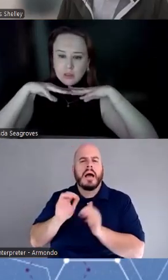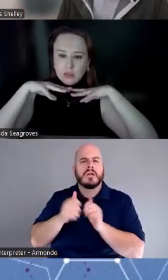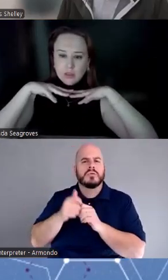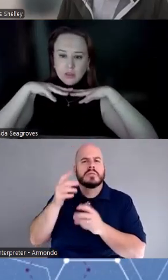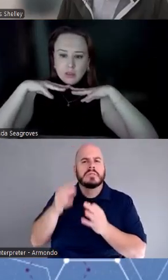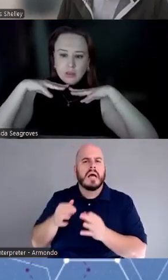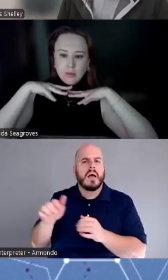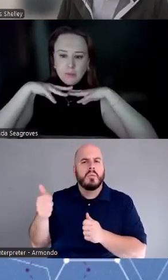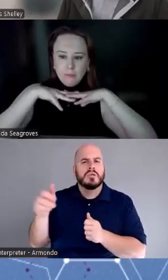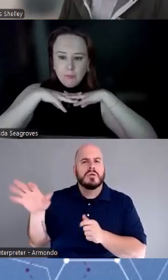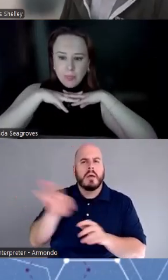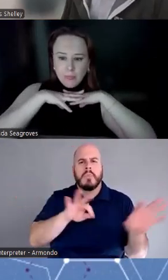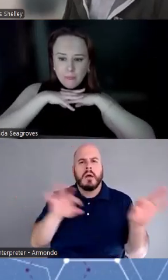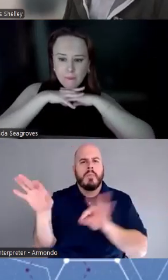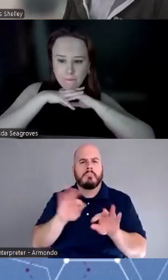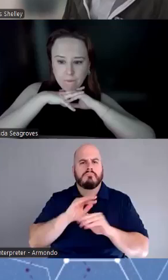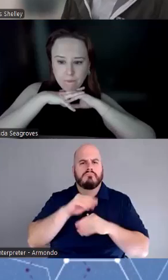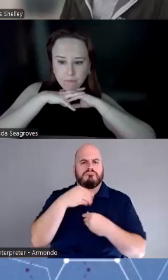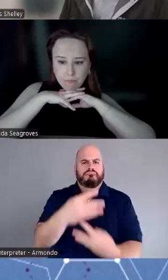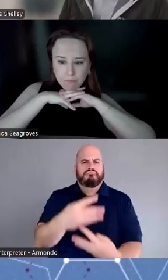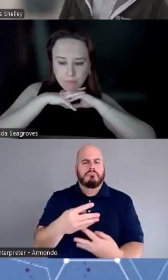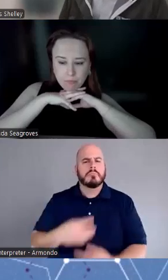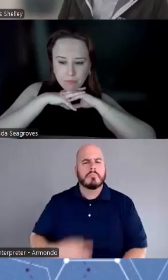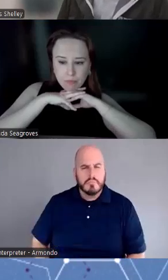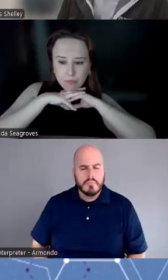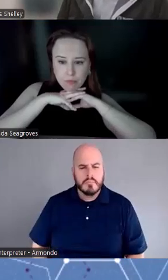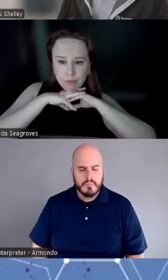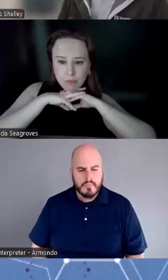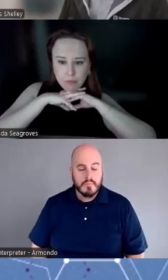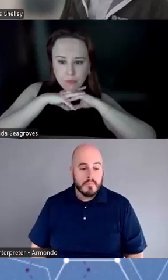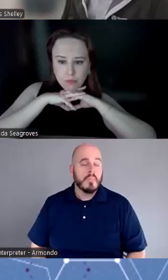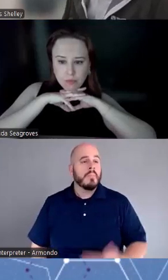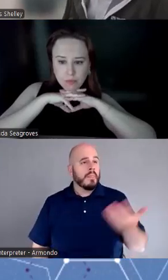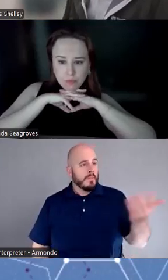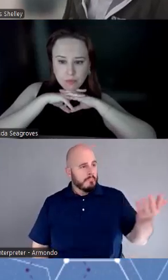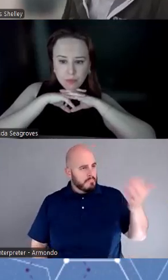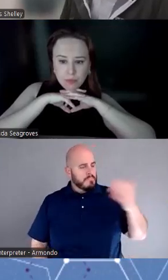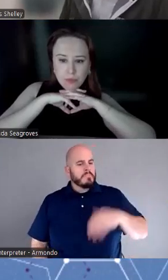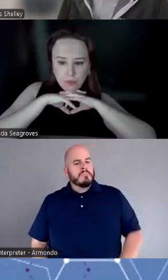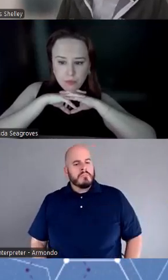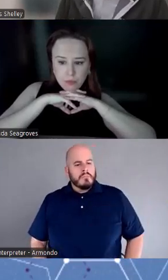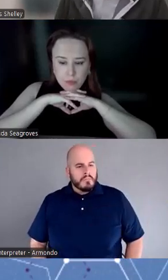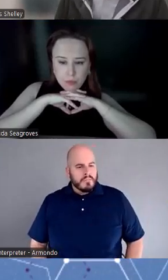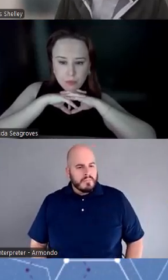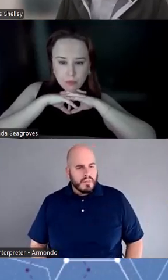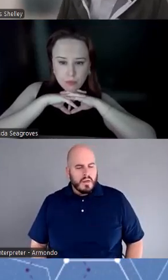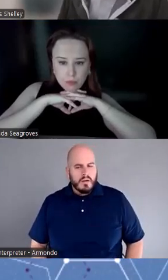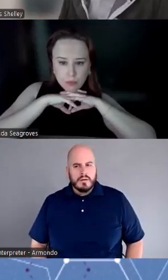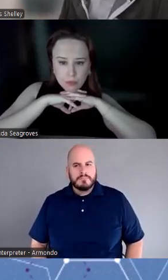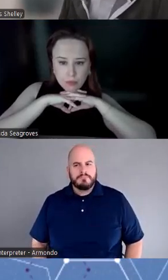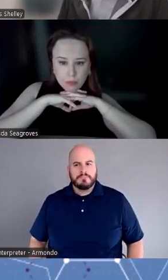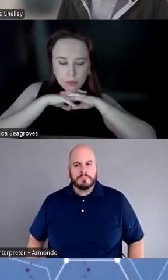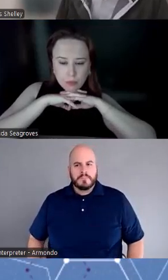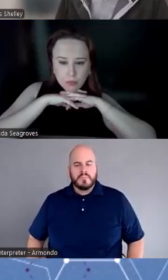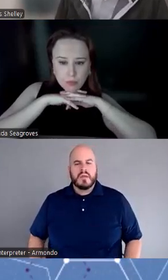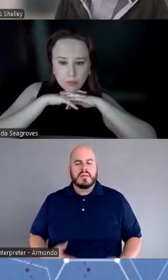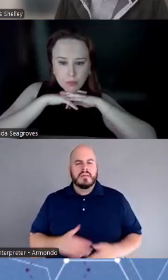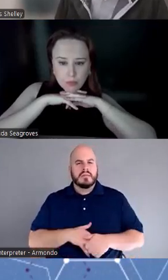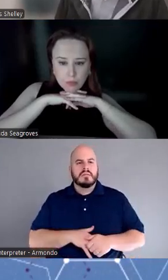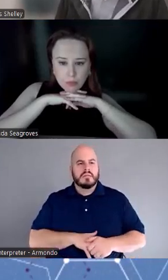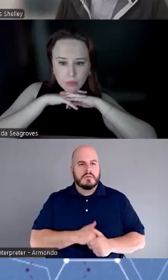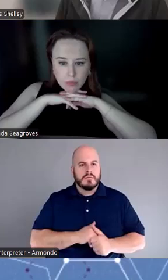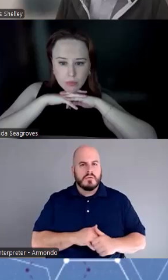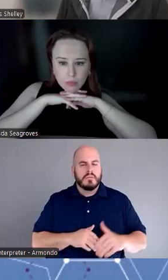sections? Yeah, interestingly, this grew up as a